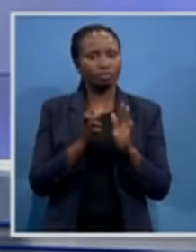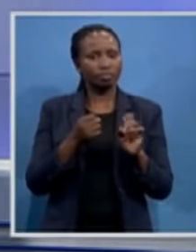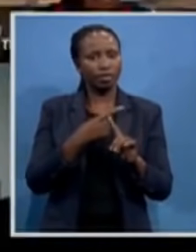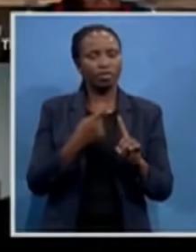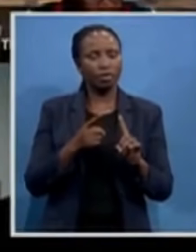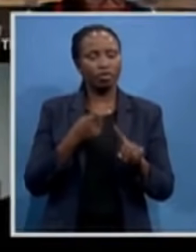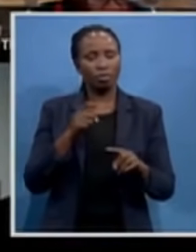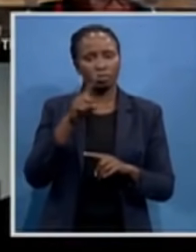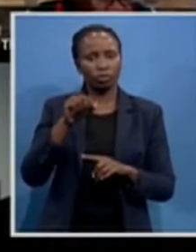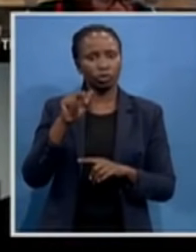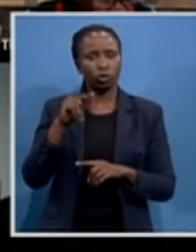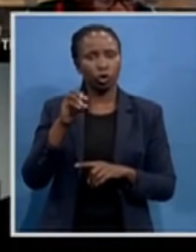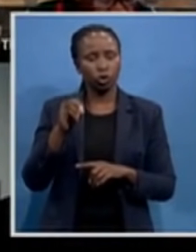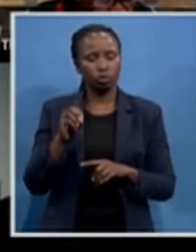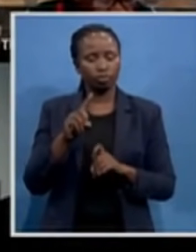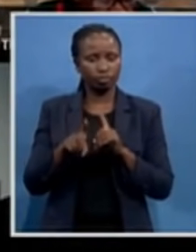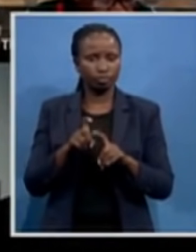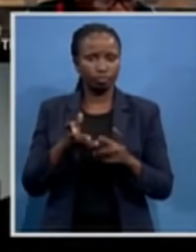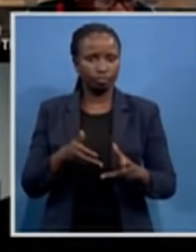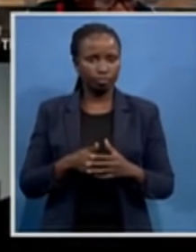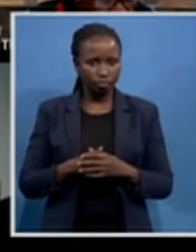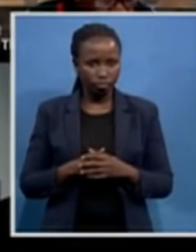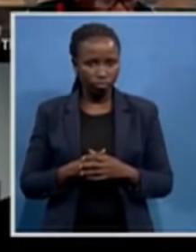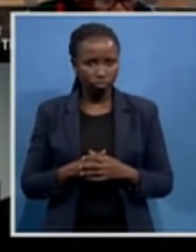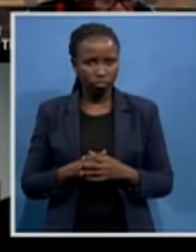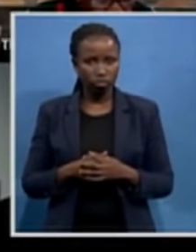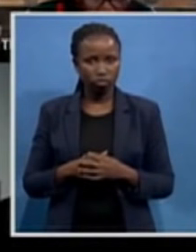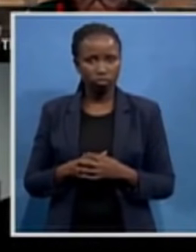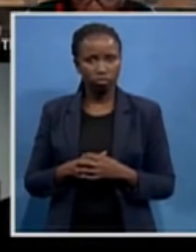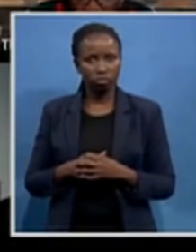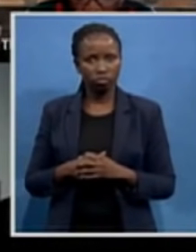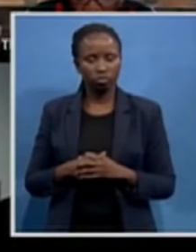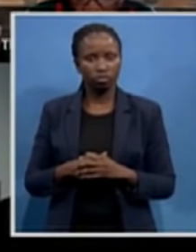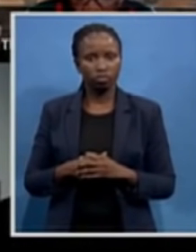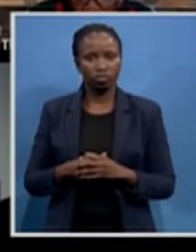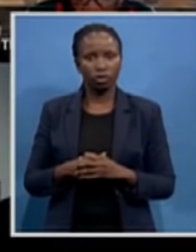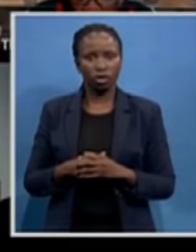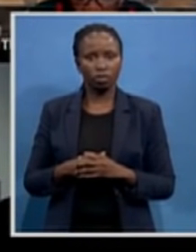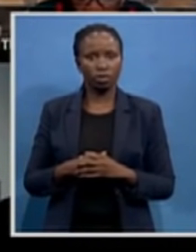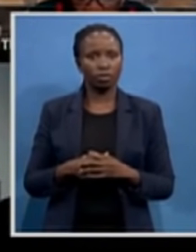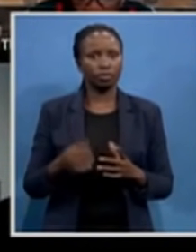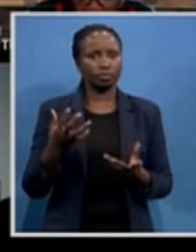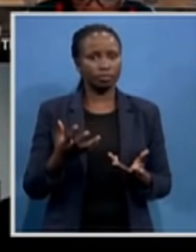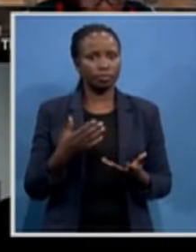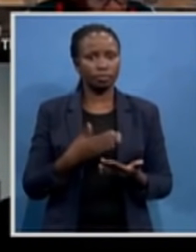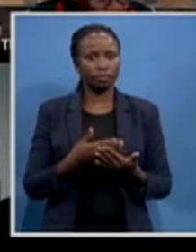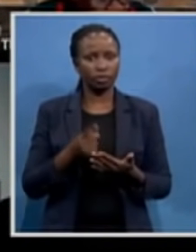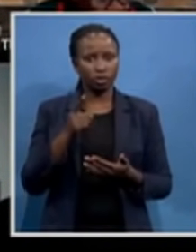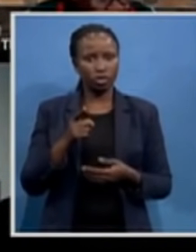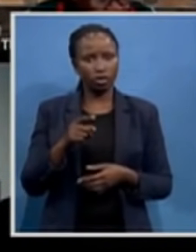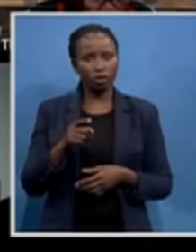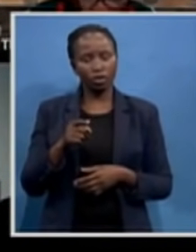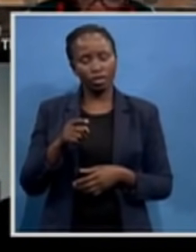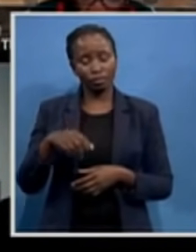Deputy Chief Justice, as you and the members of the court will be aware, we are in a strange situation where